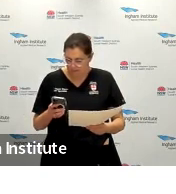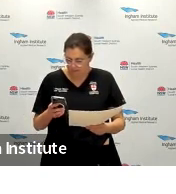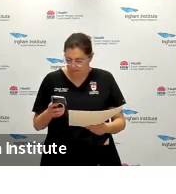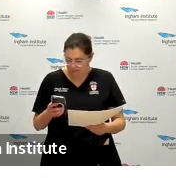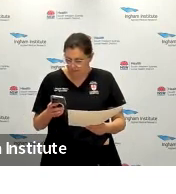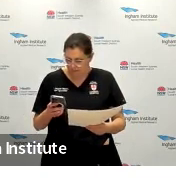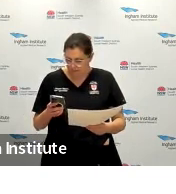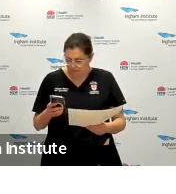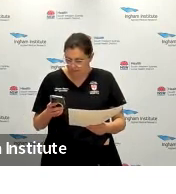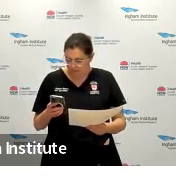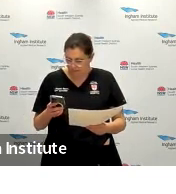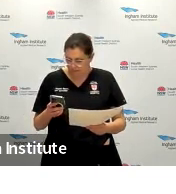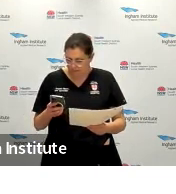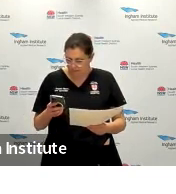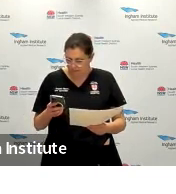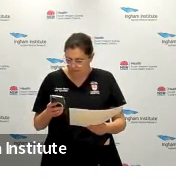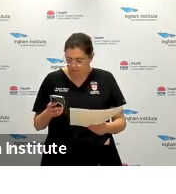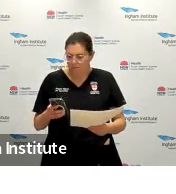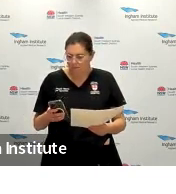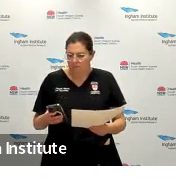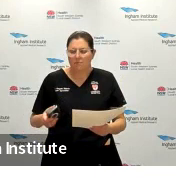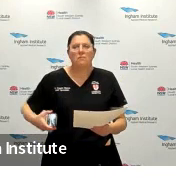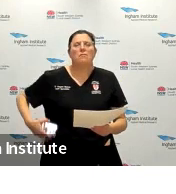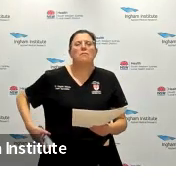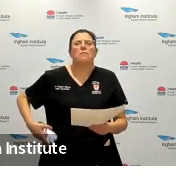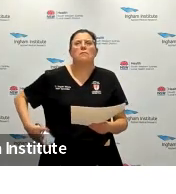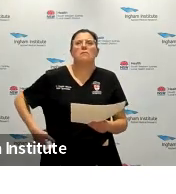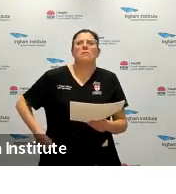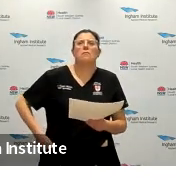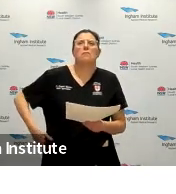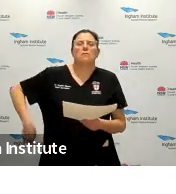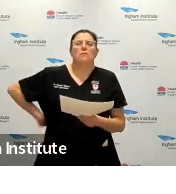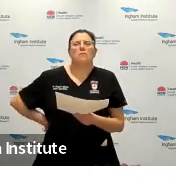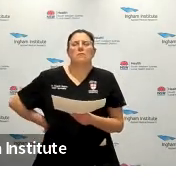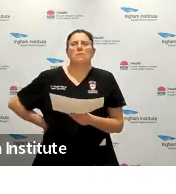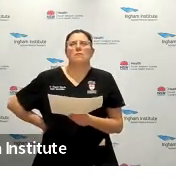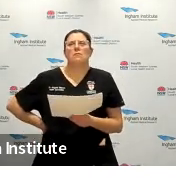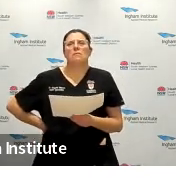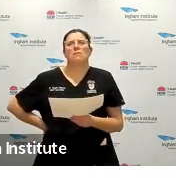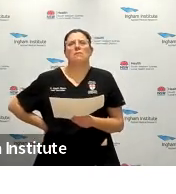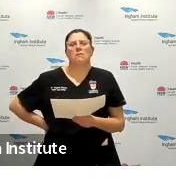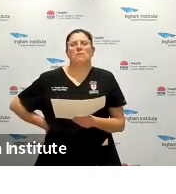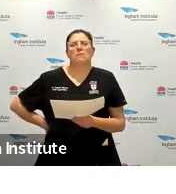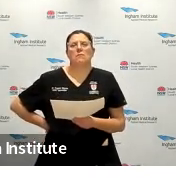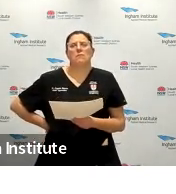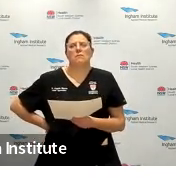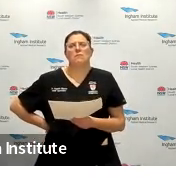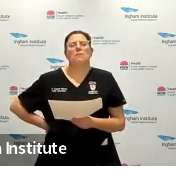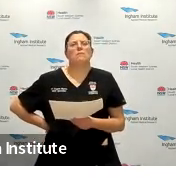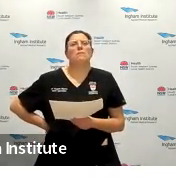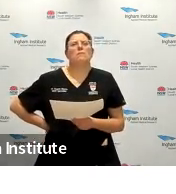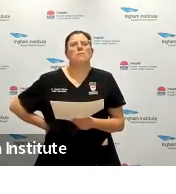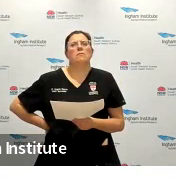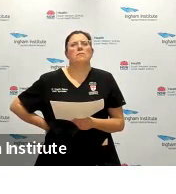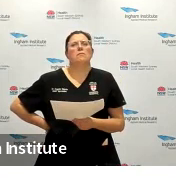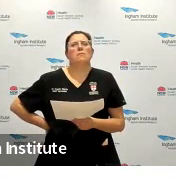where we saw this high blood pressure in the untreated animals. And that was published with our American colleagues now about 3 or 4 years